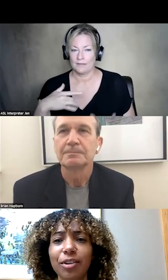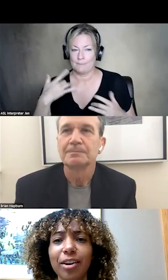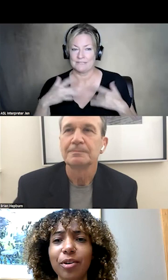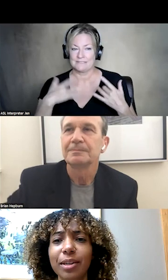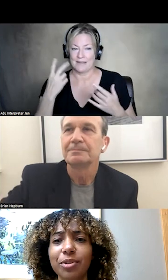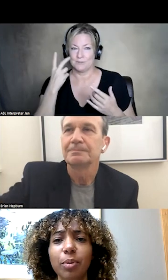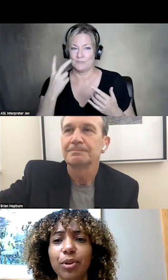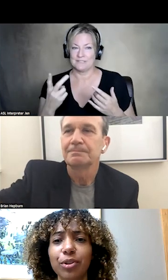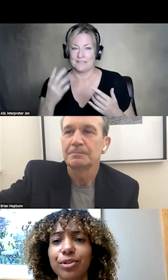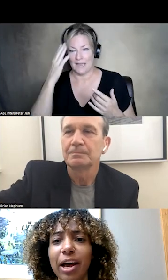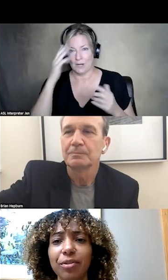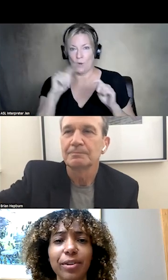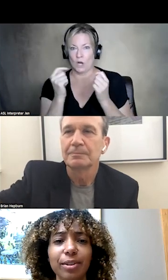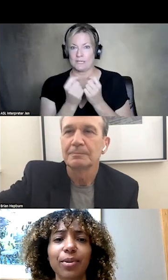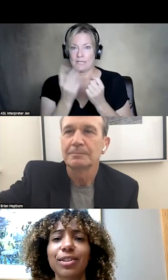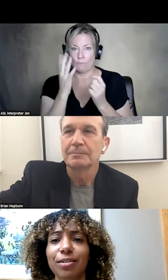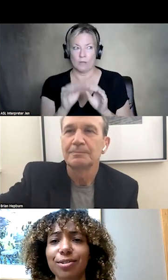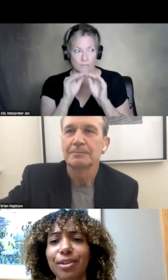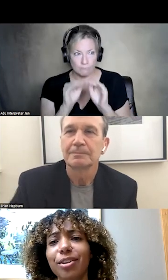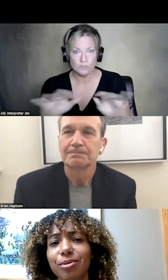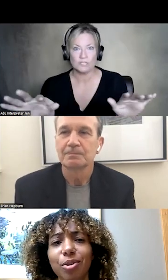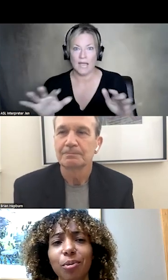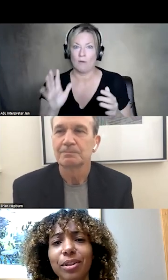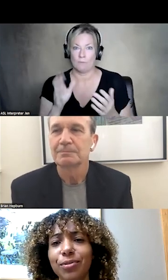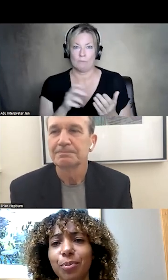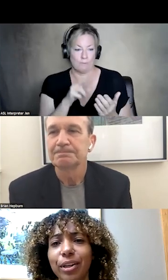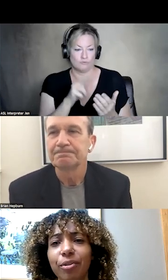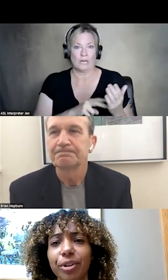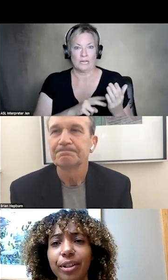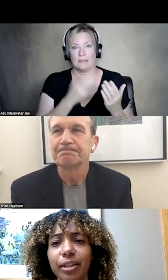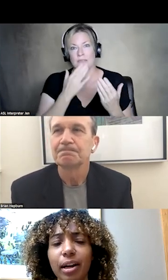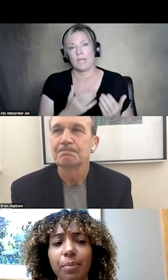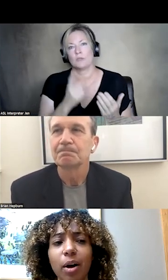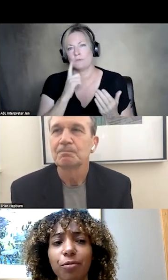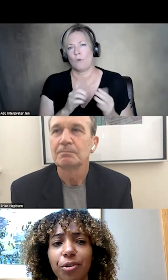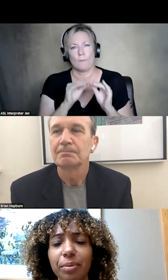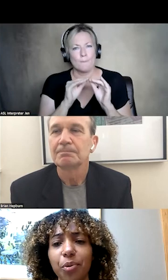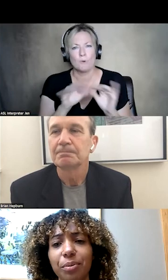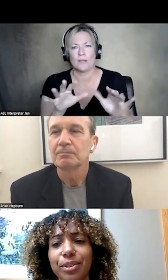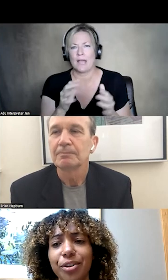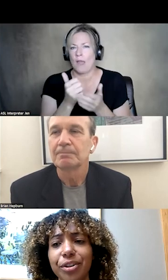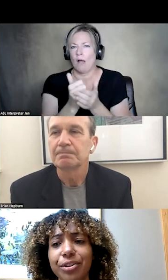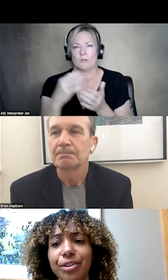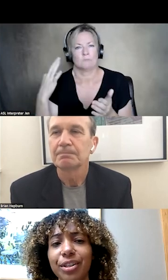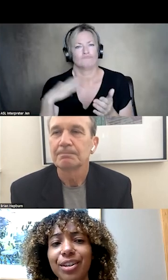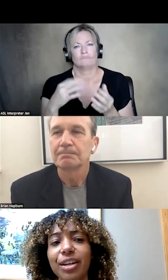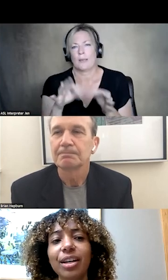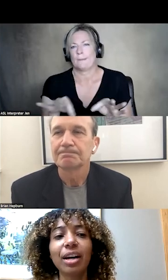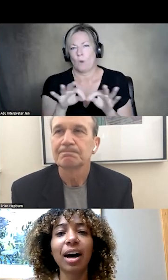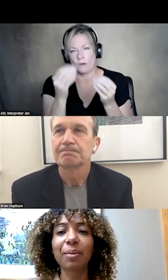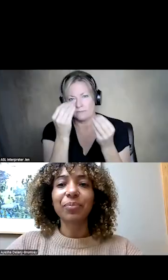those. I know our team's going to be pushing those out and reading them ourselves. So thank you as always for putting out really helpful and important